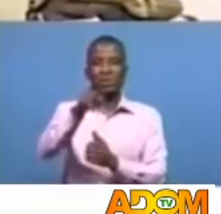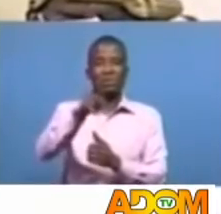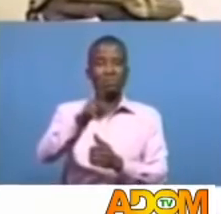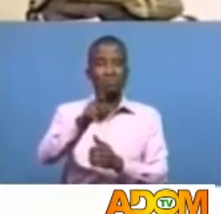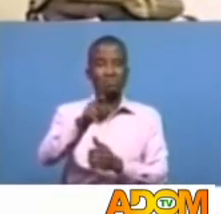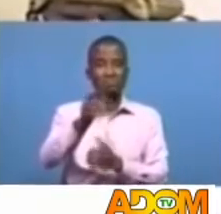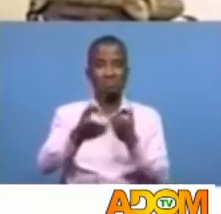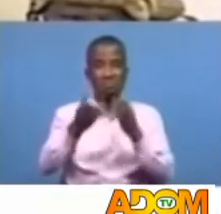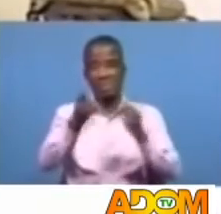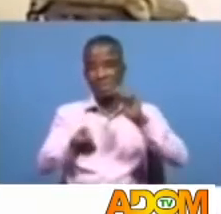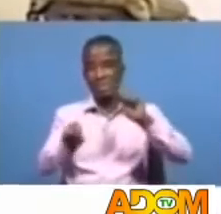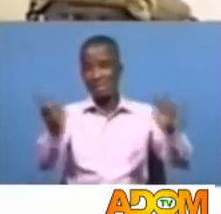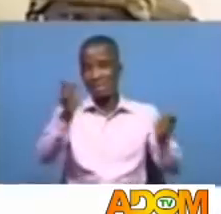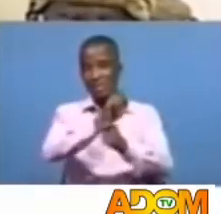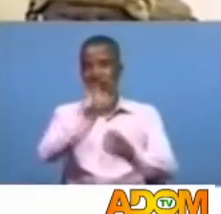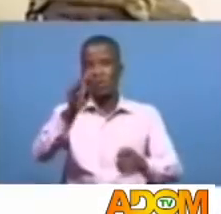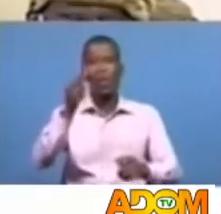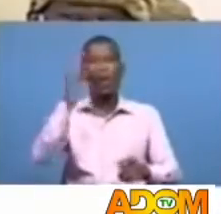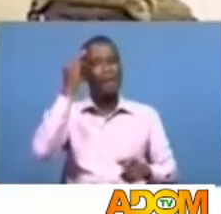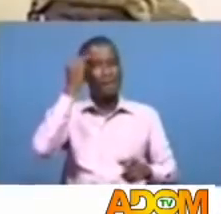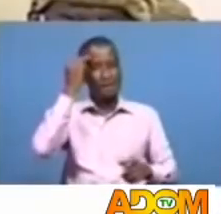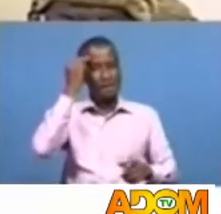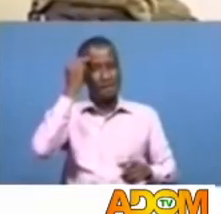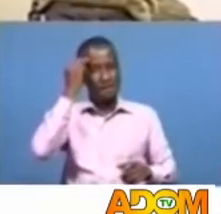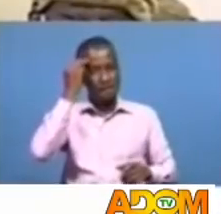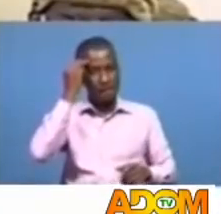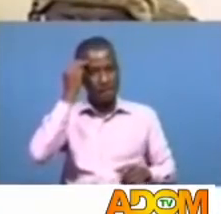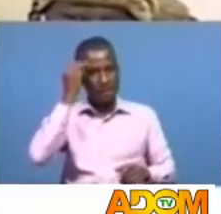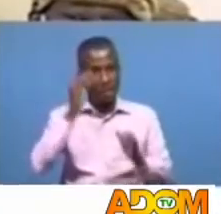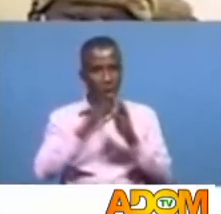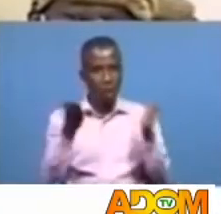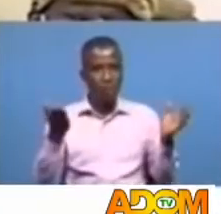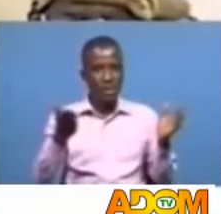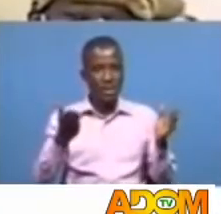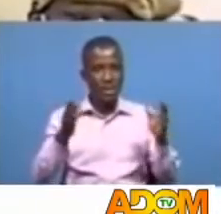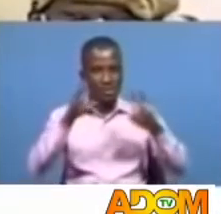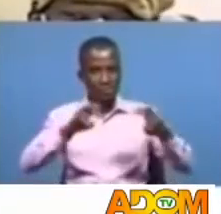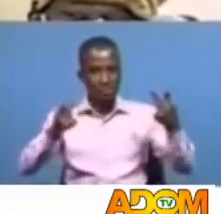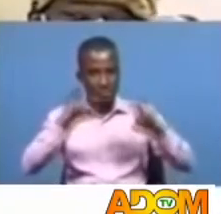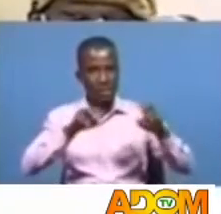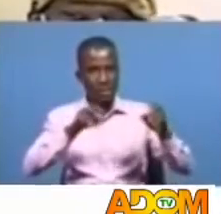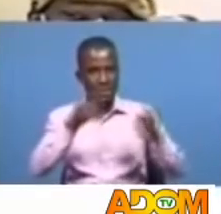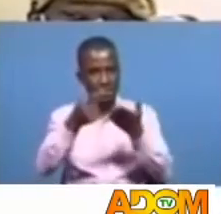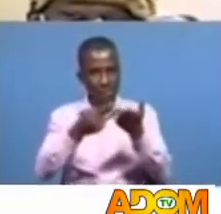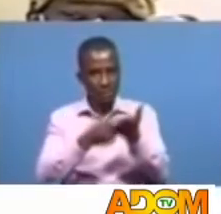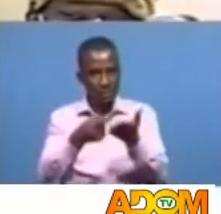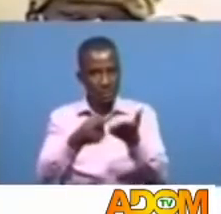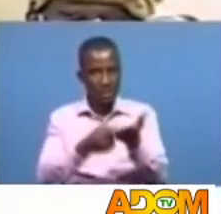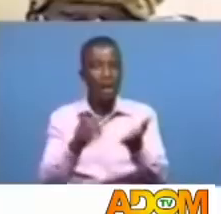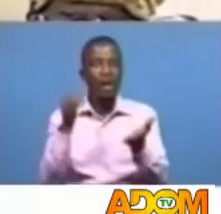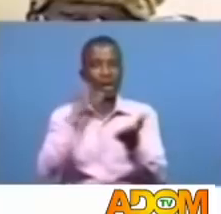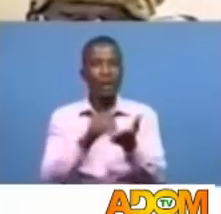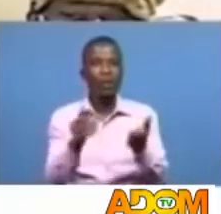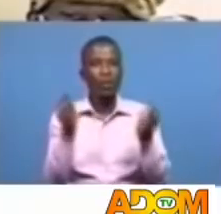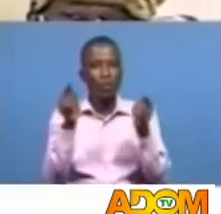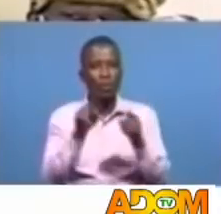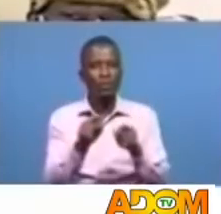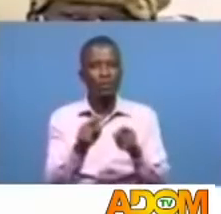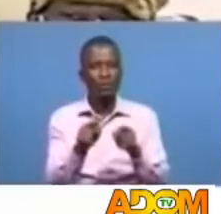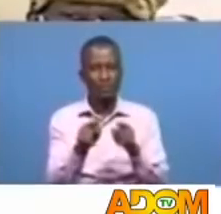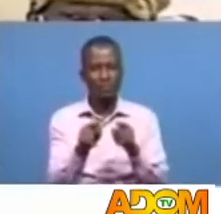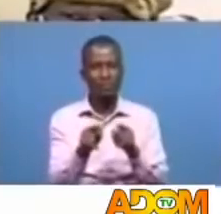change your mind in an application for review only when